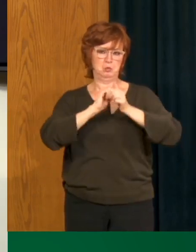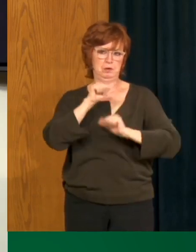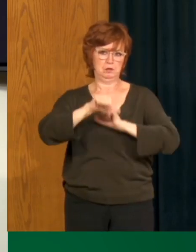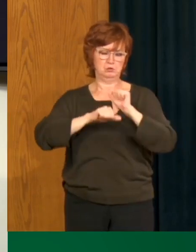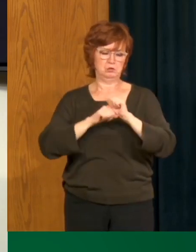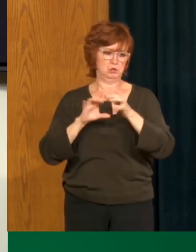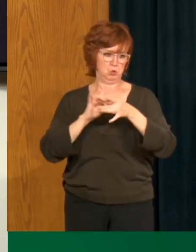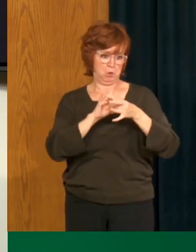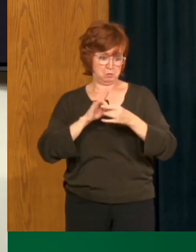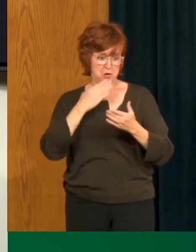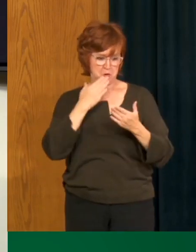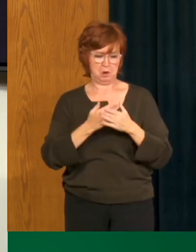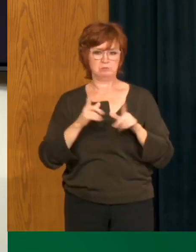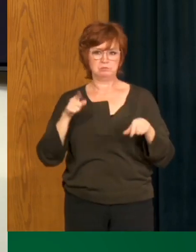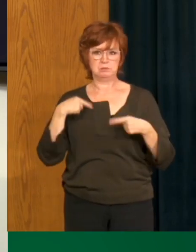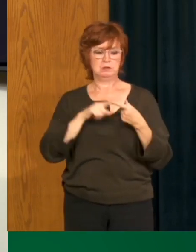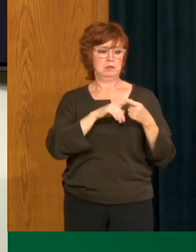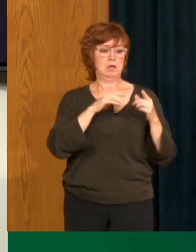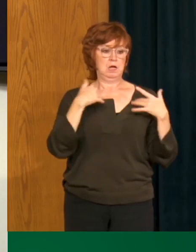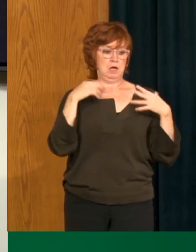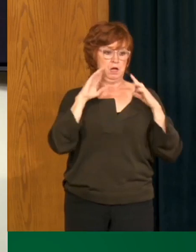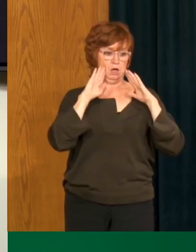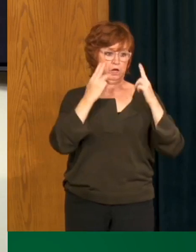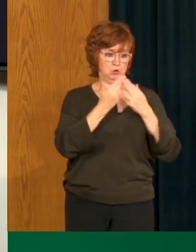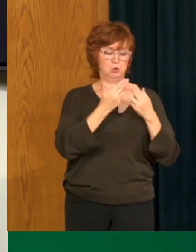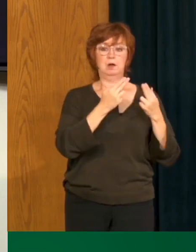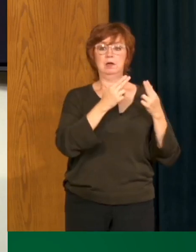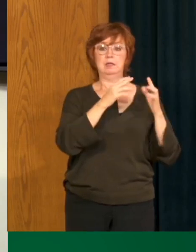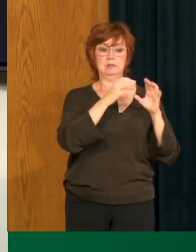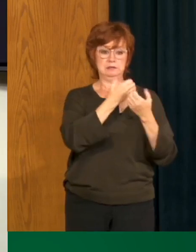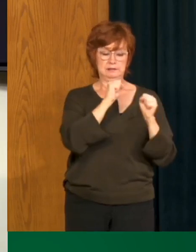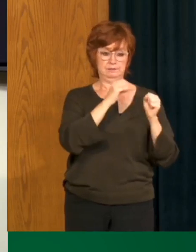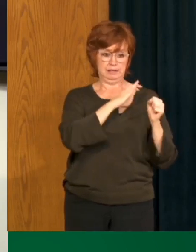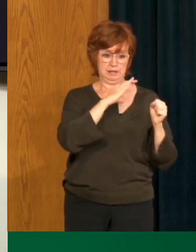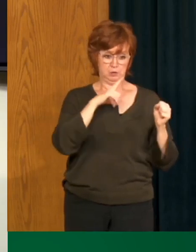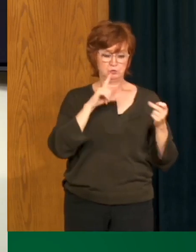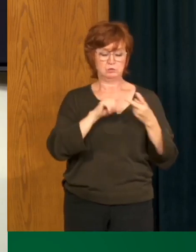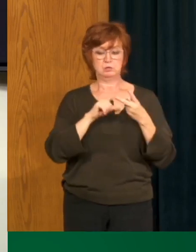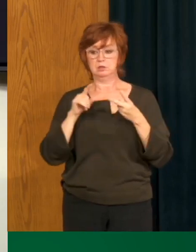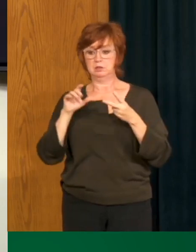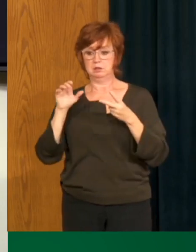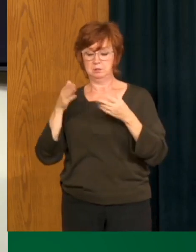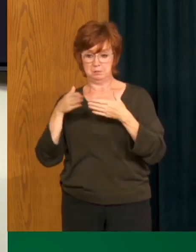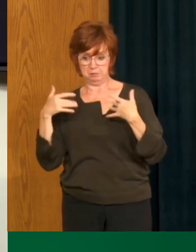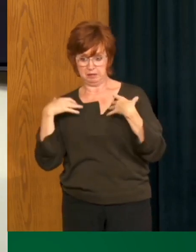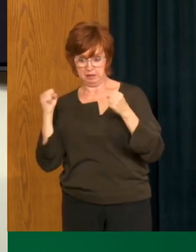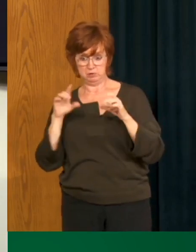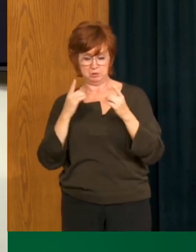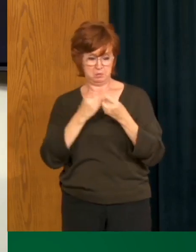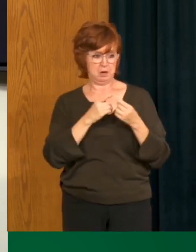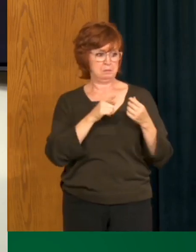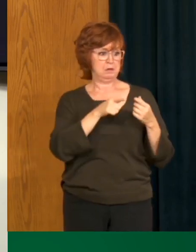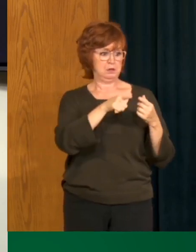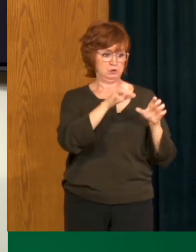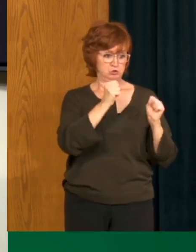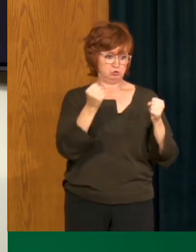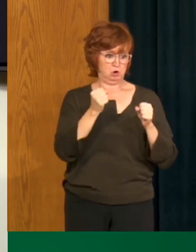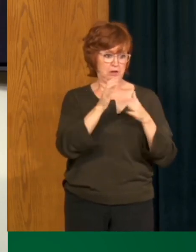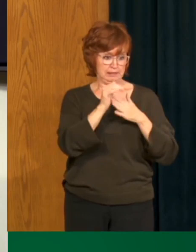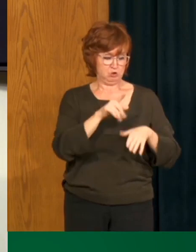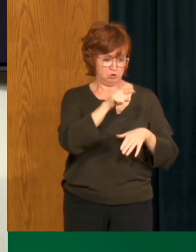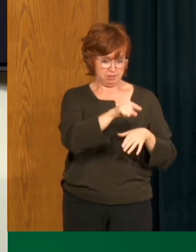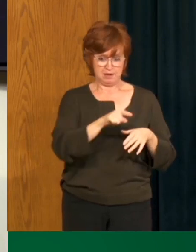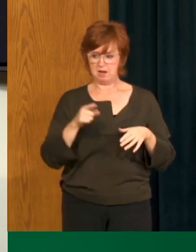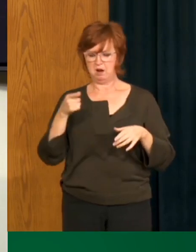local public health with the Hutterite Safety Council and the leadership of the Hutterite Safety Council and leaders in local colonies, we've been invited